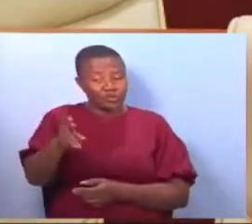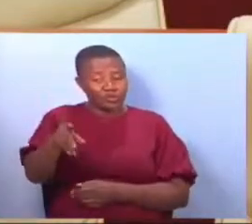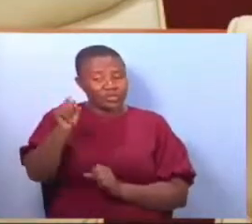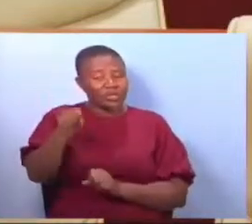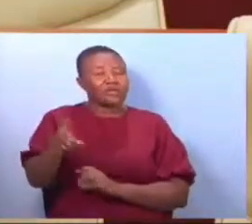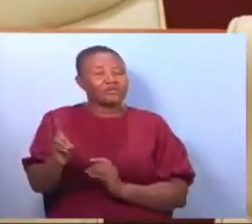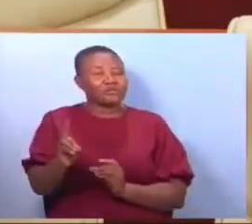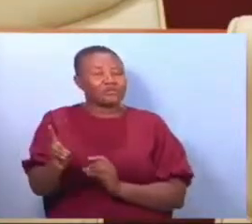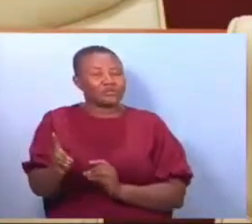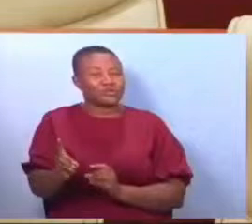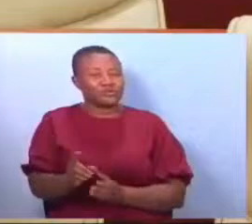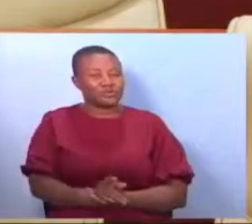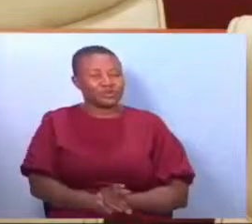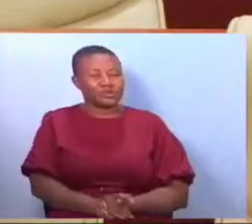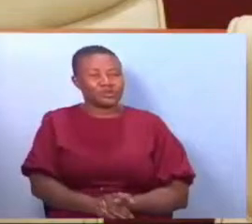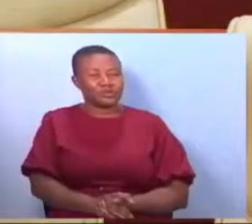in.